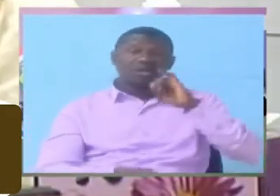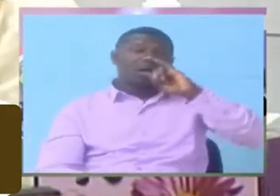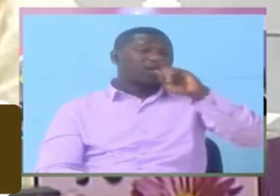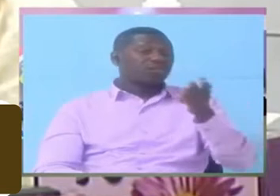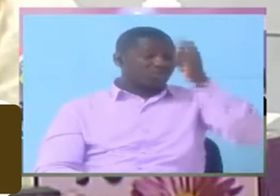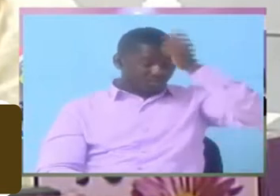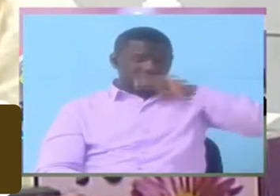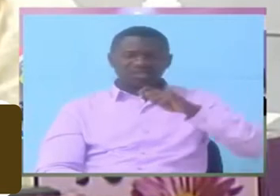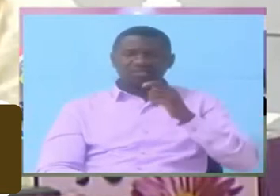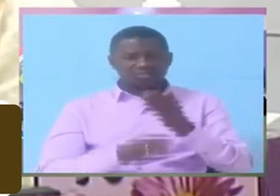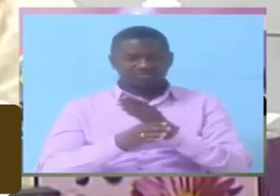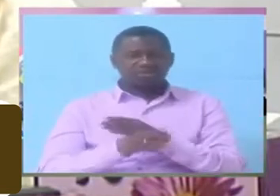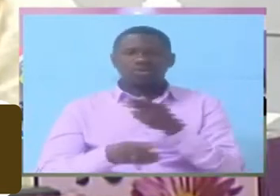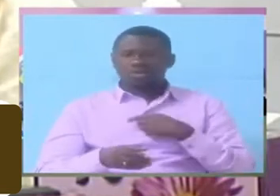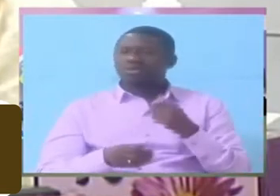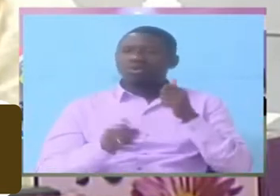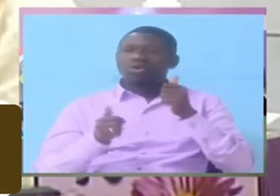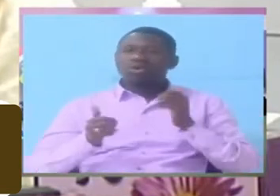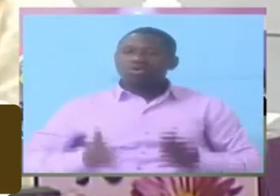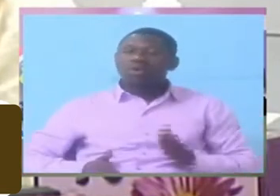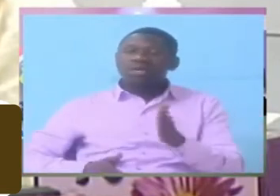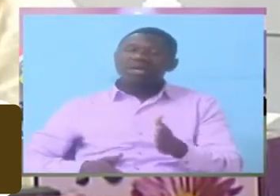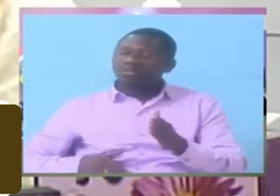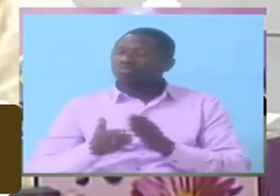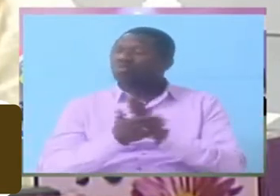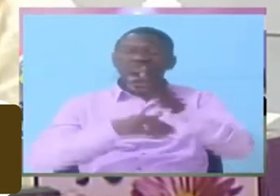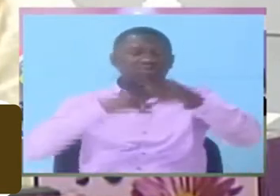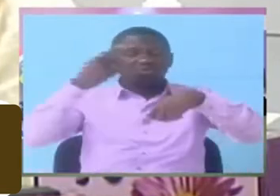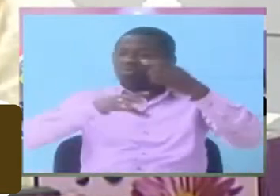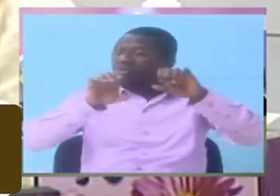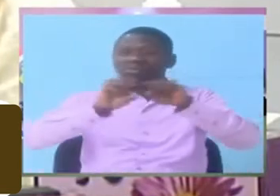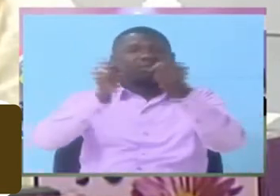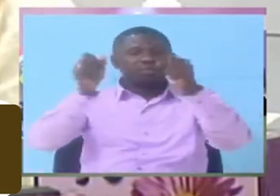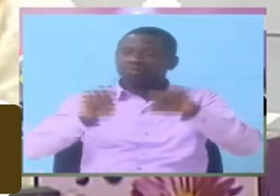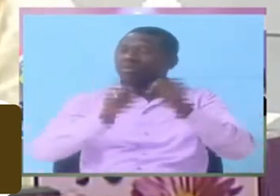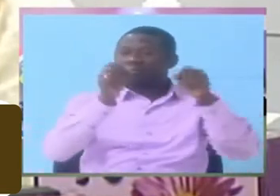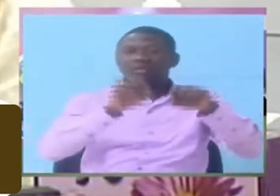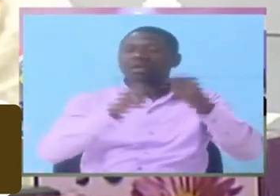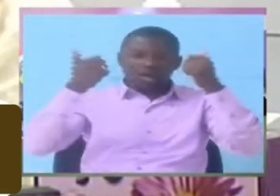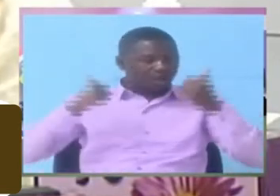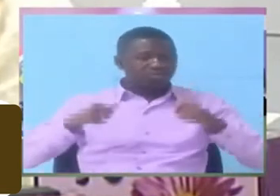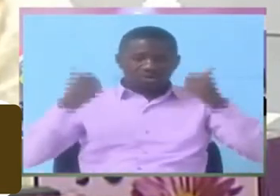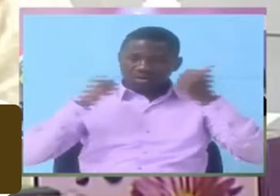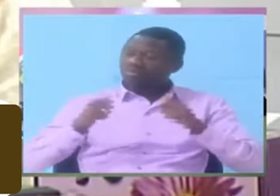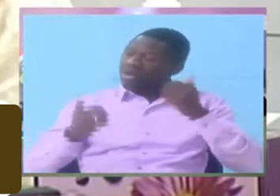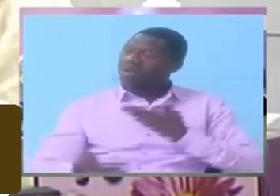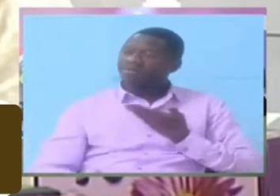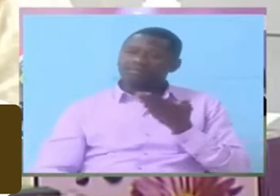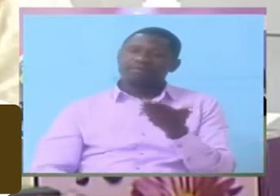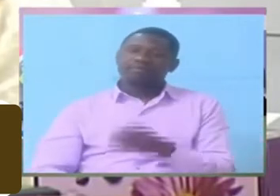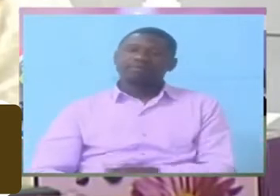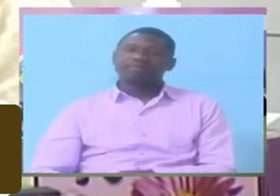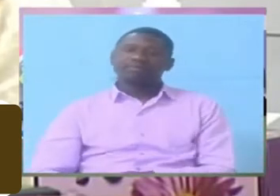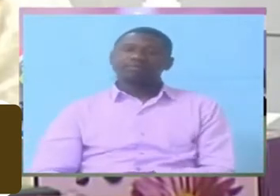hanama di nyanta tinyal tentental ka fedrong police wala marolo kono police wala kono even if it happens, could you take that